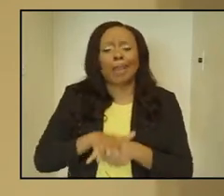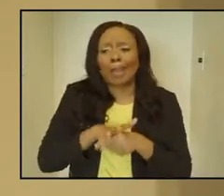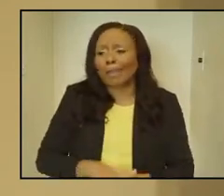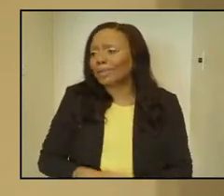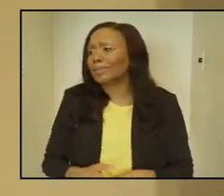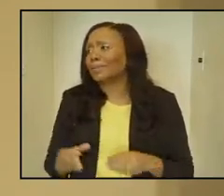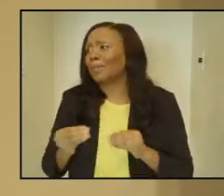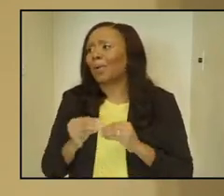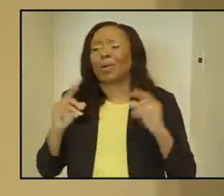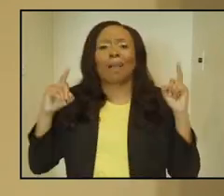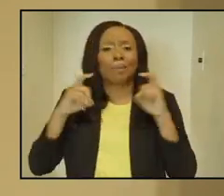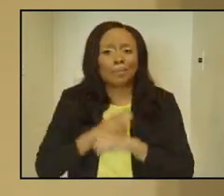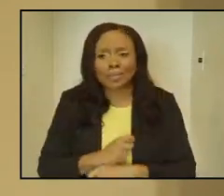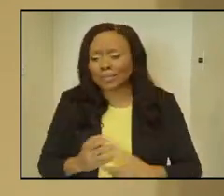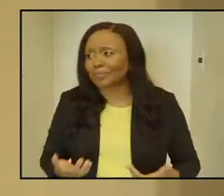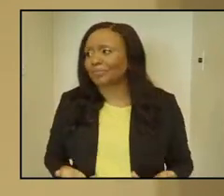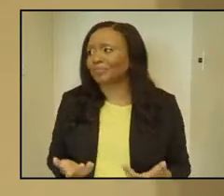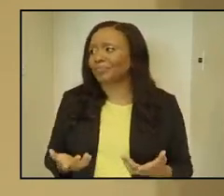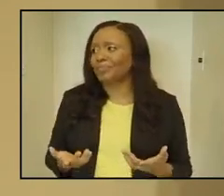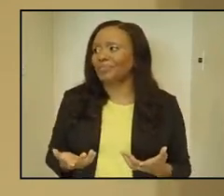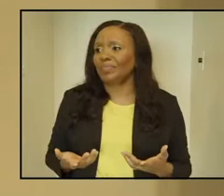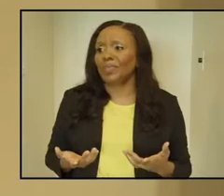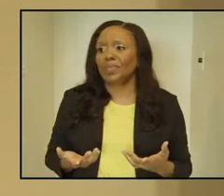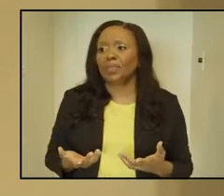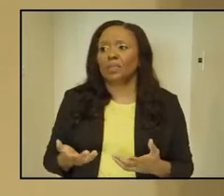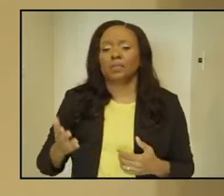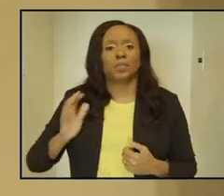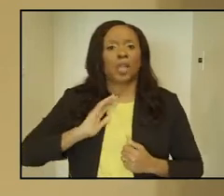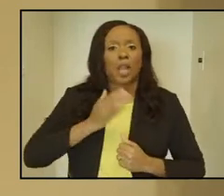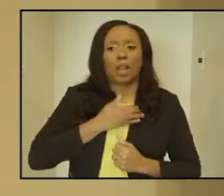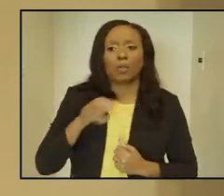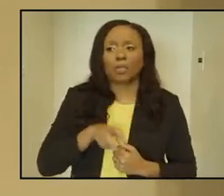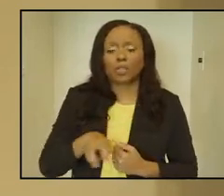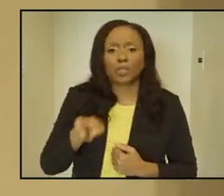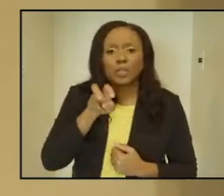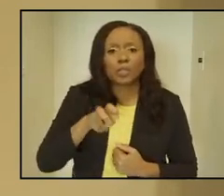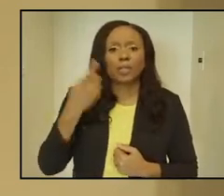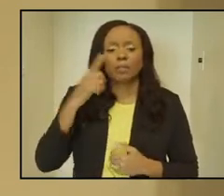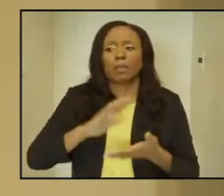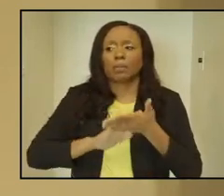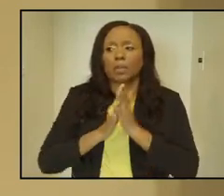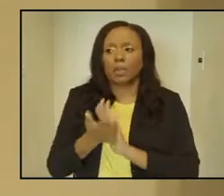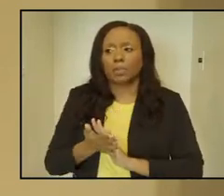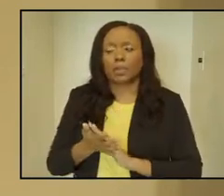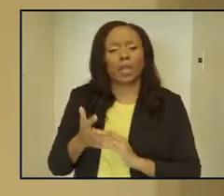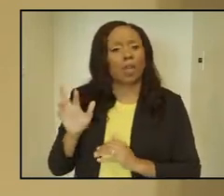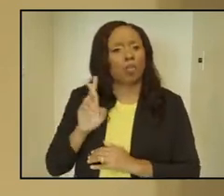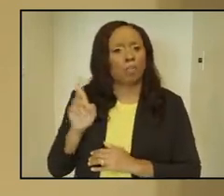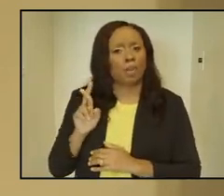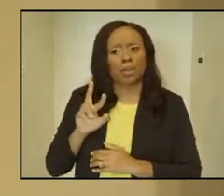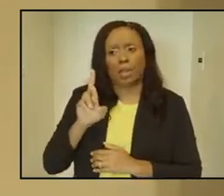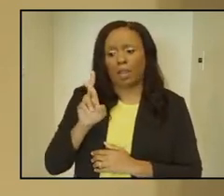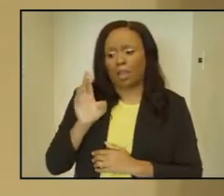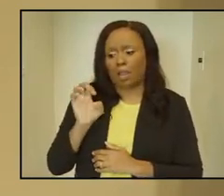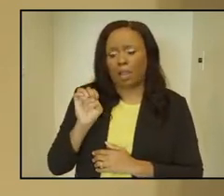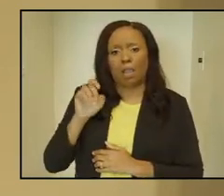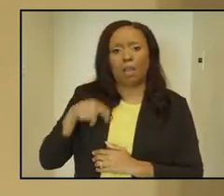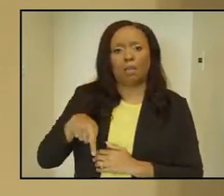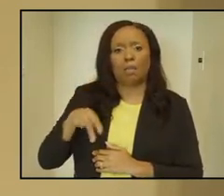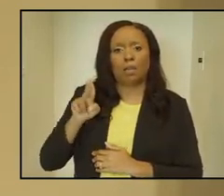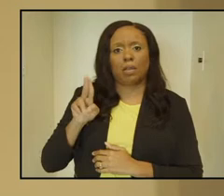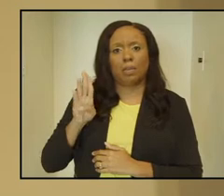on the inside. And part and parcel of this journey to the Republic, parliamentary republic, is to be able to create